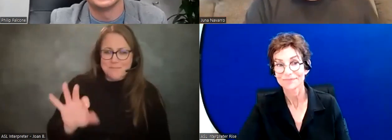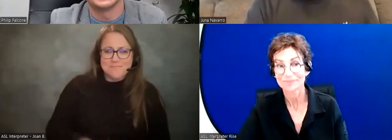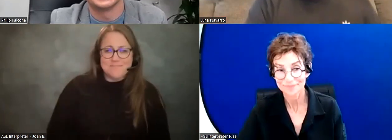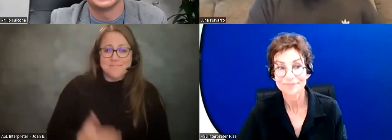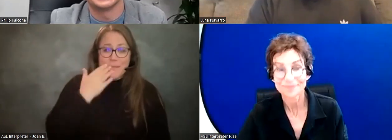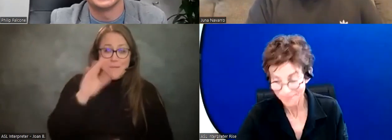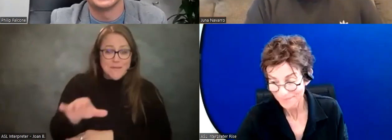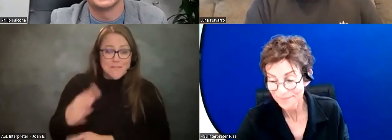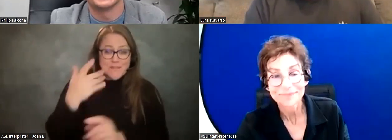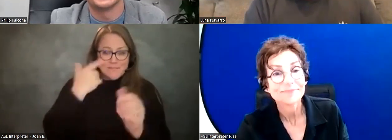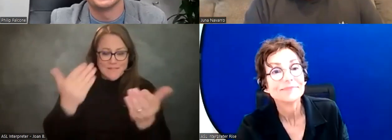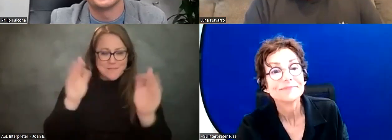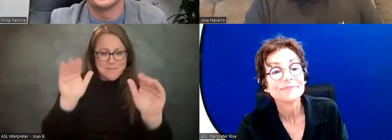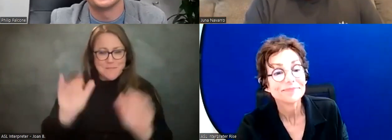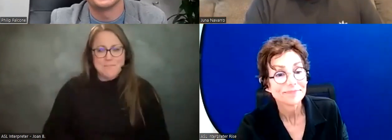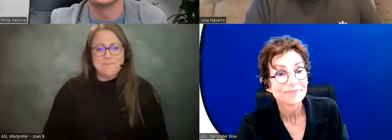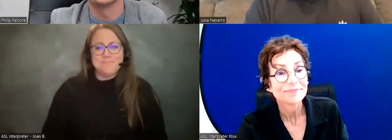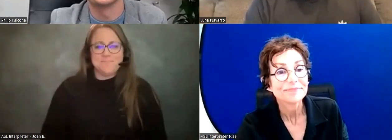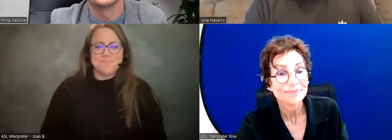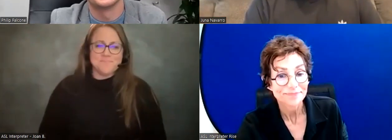good evening.